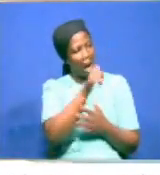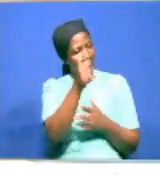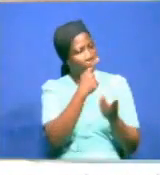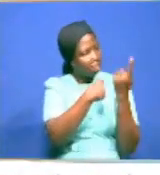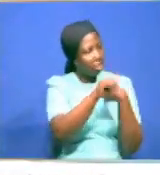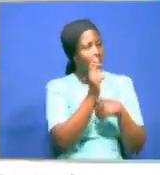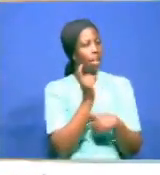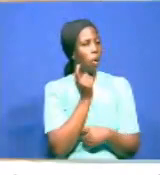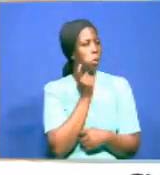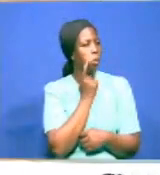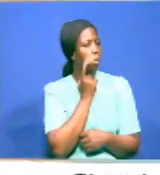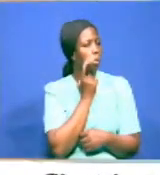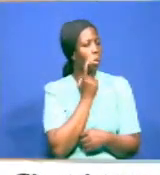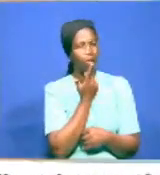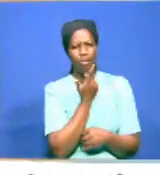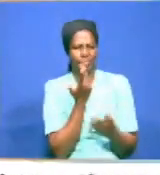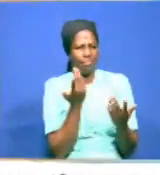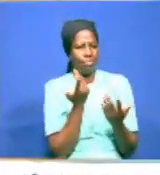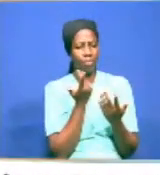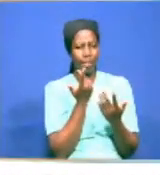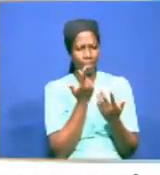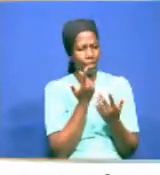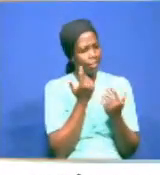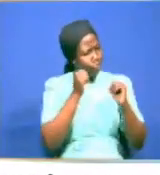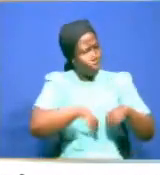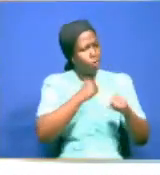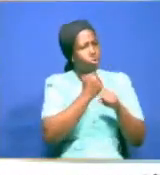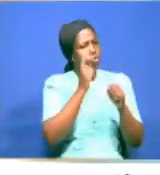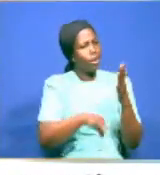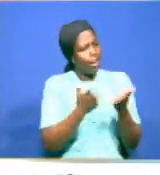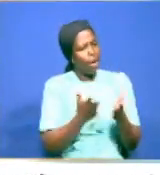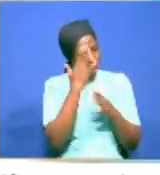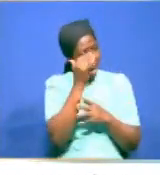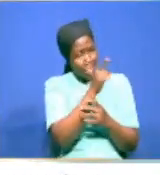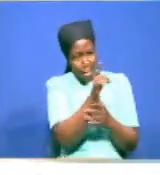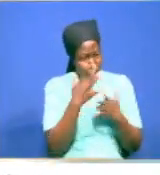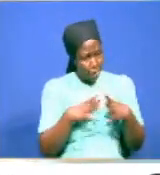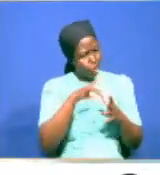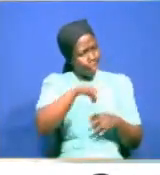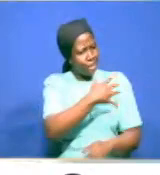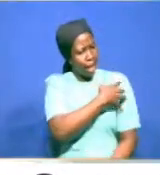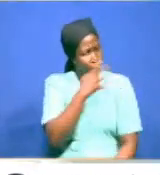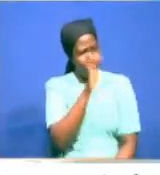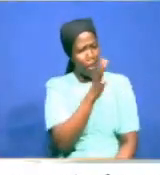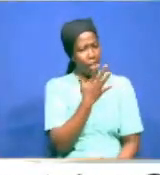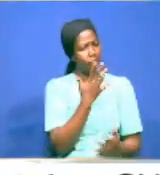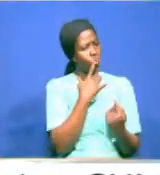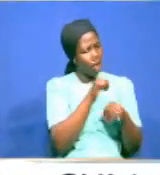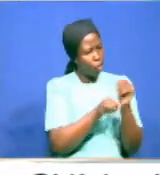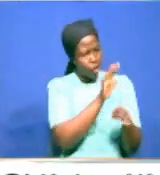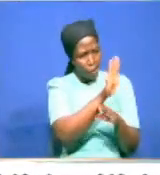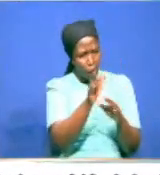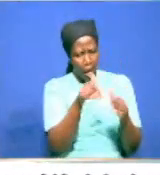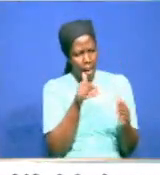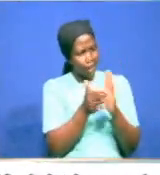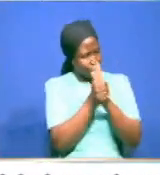some selling sweets and some others. Yes. What exactly should be done right now? Because they really need is empowerment. You talked about looking at the ability, not the